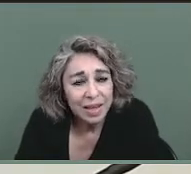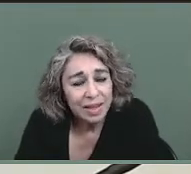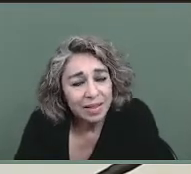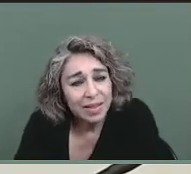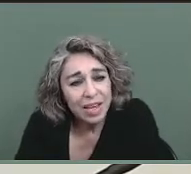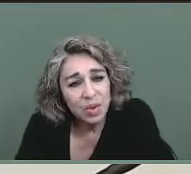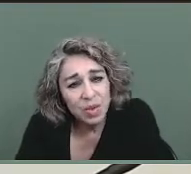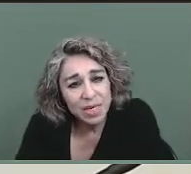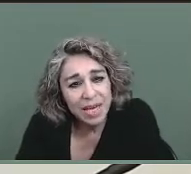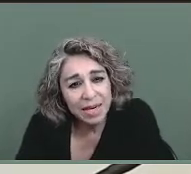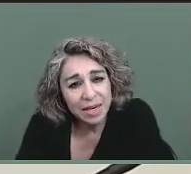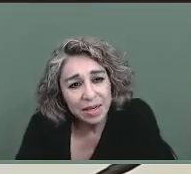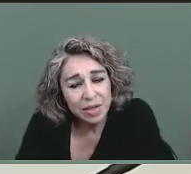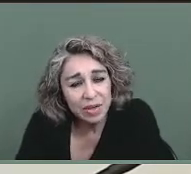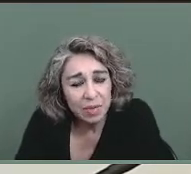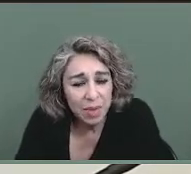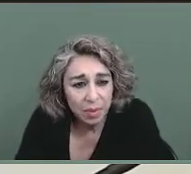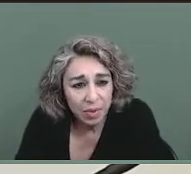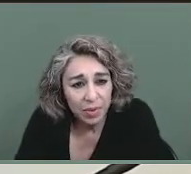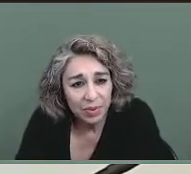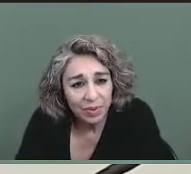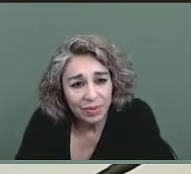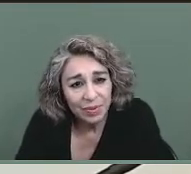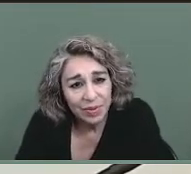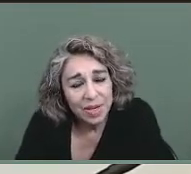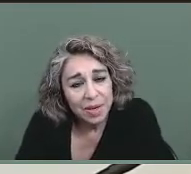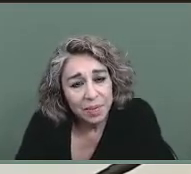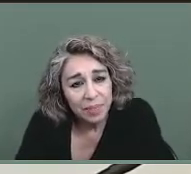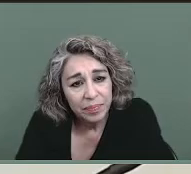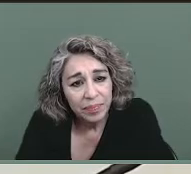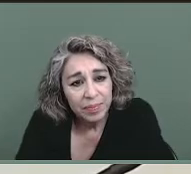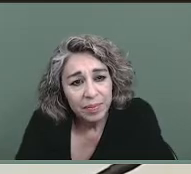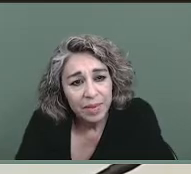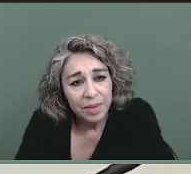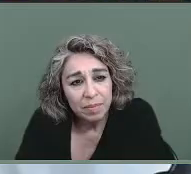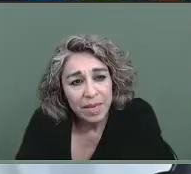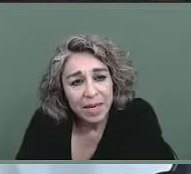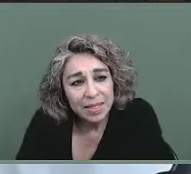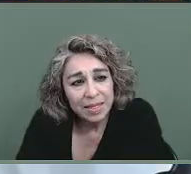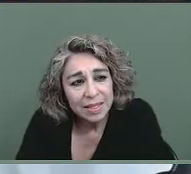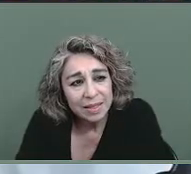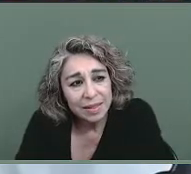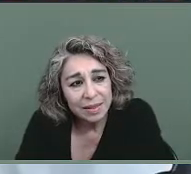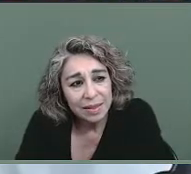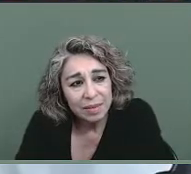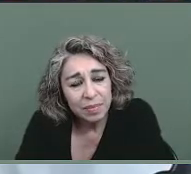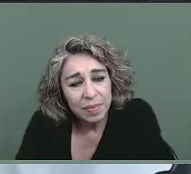that you attend to the people because